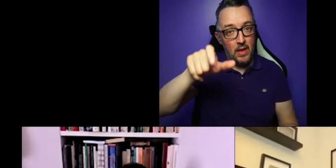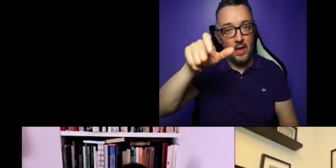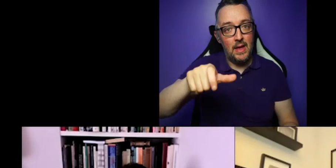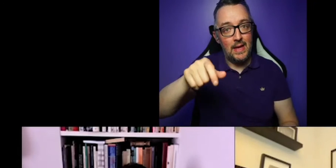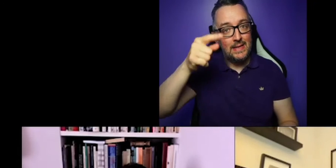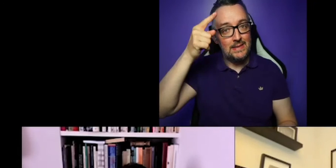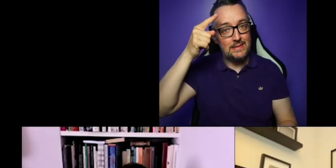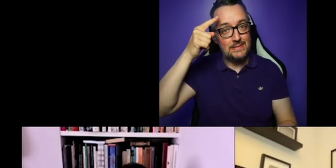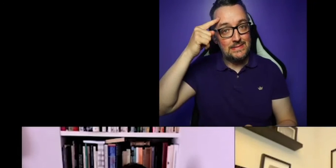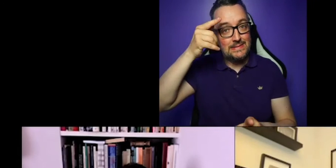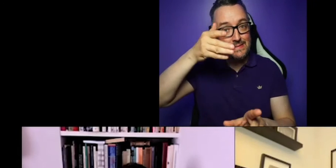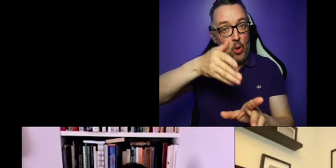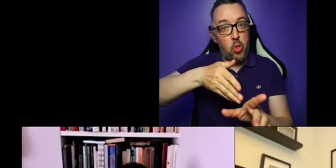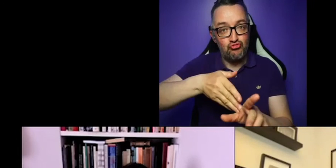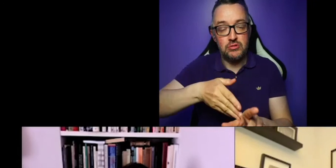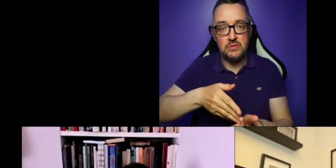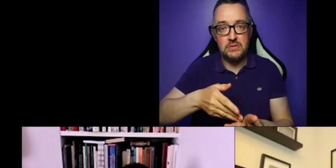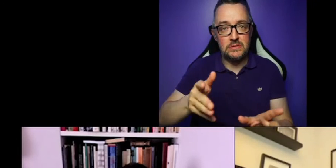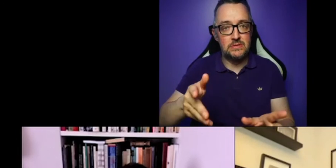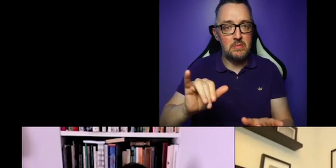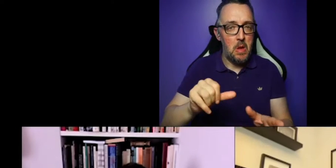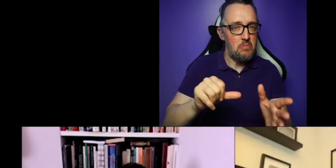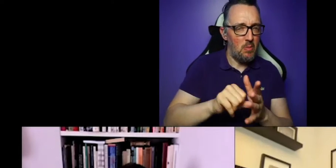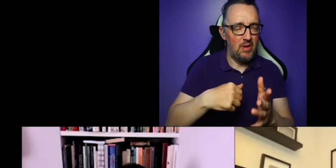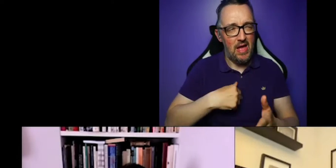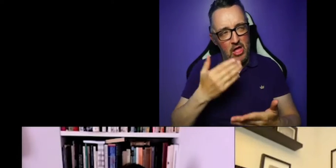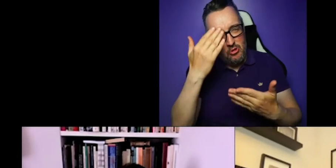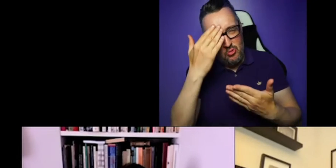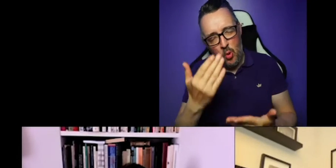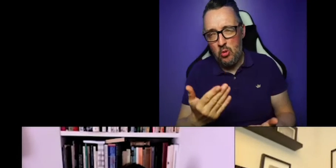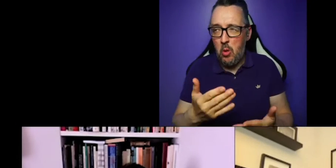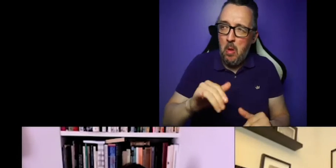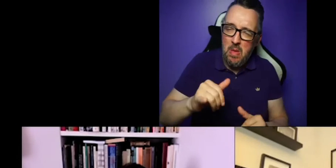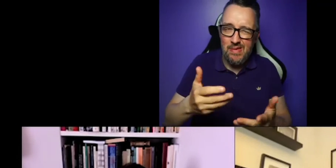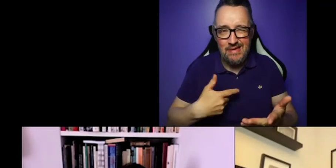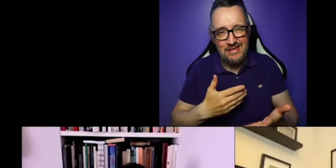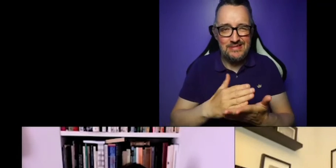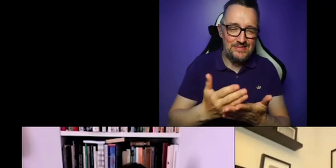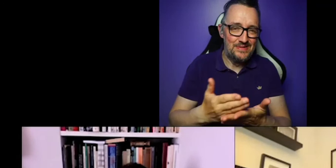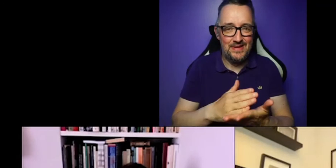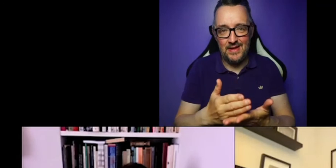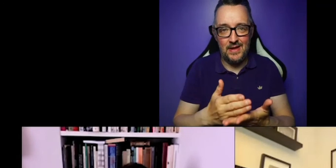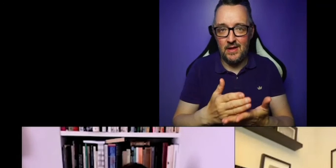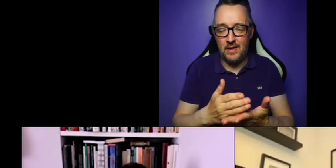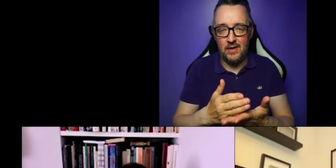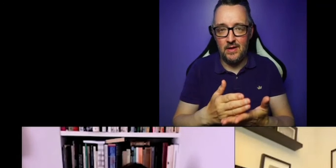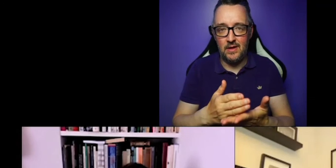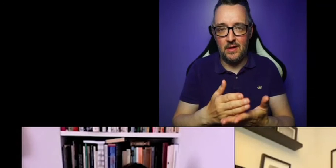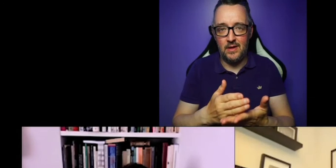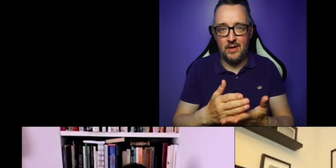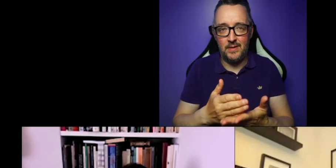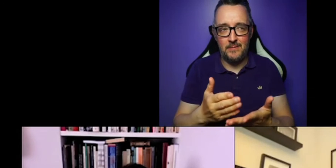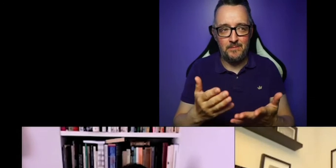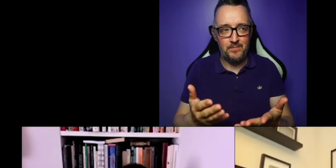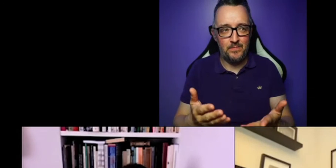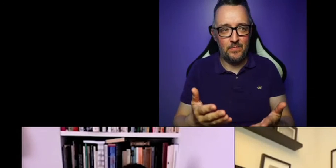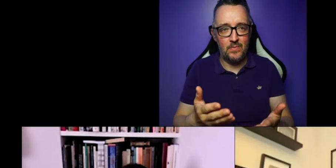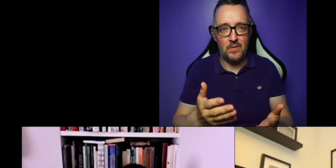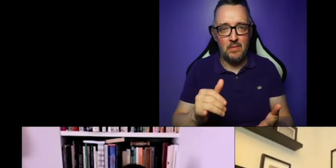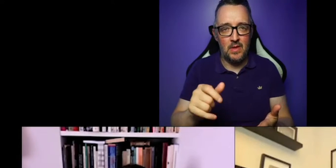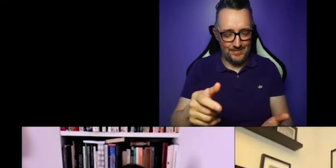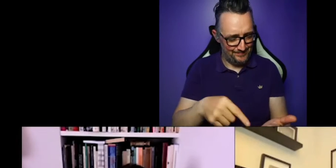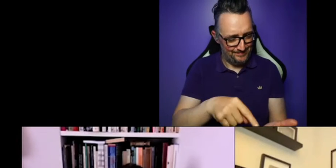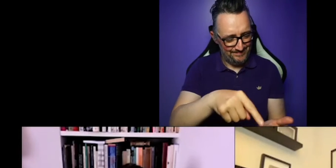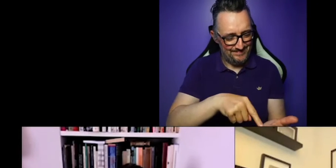problem in that she might say, oh, we don't know, you know, it's a kind of, you know,